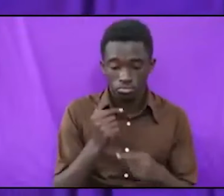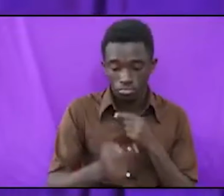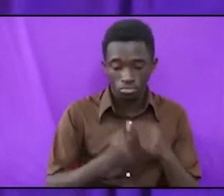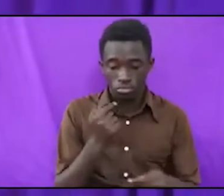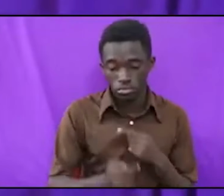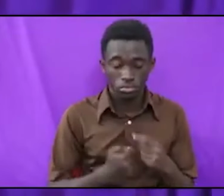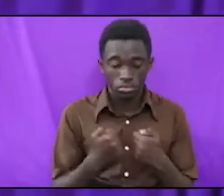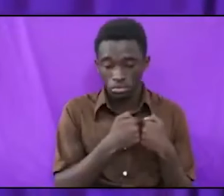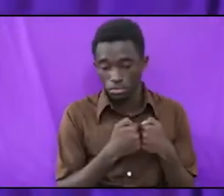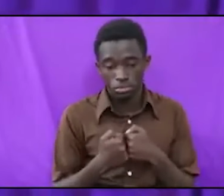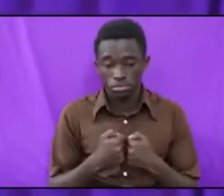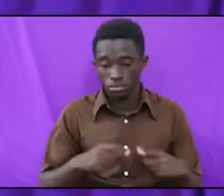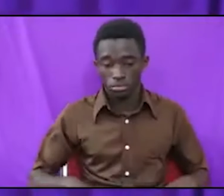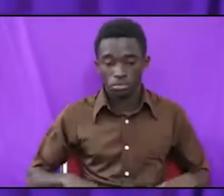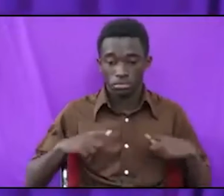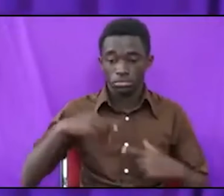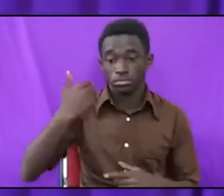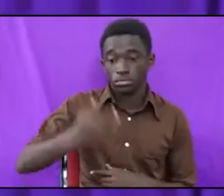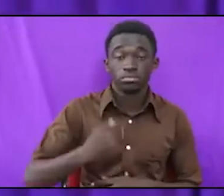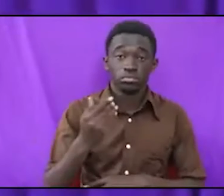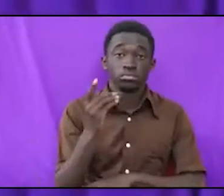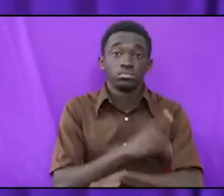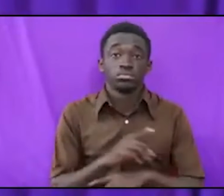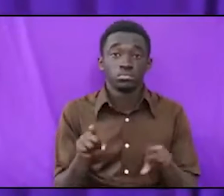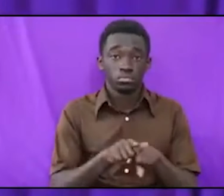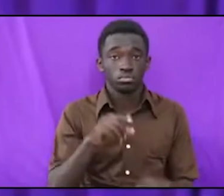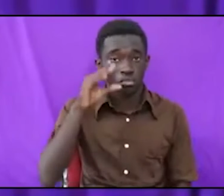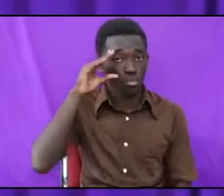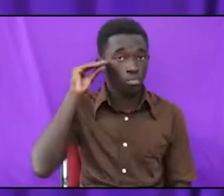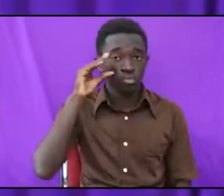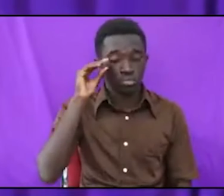life every day. When Moses had his challenge,